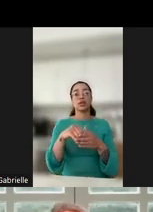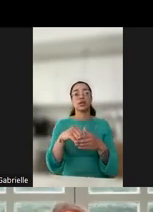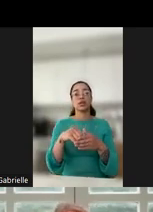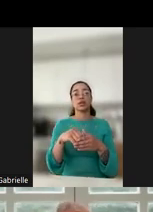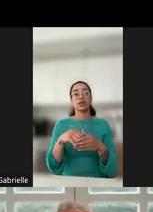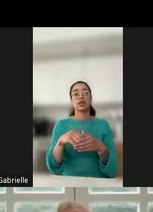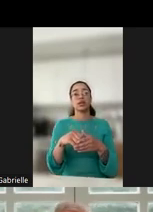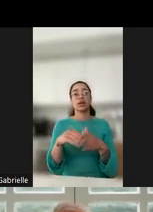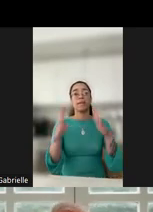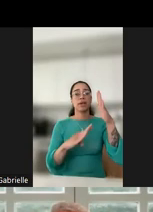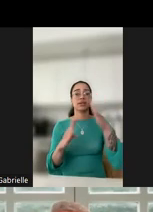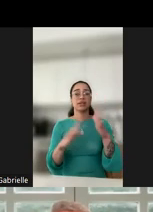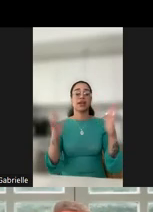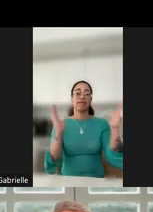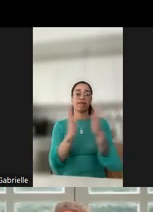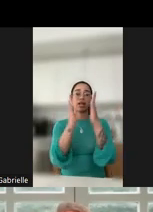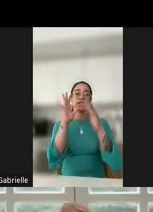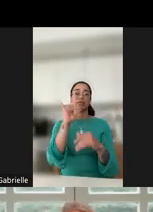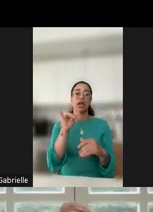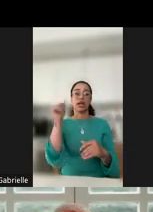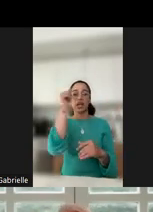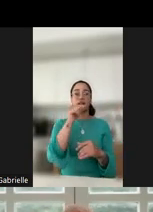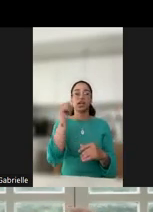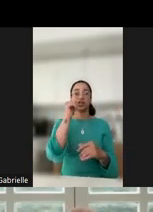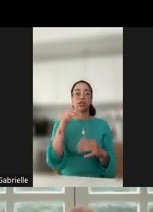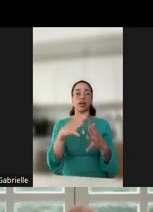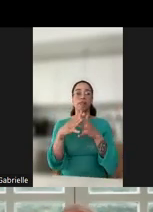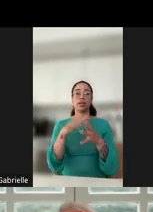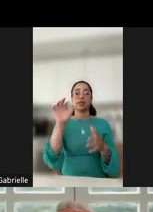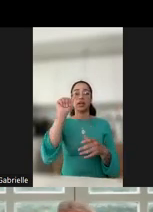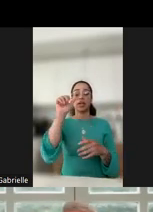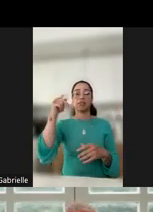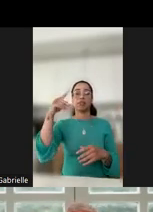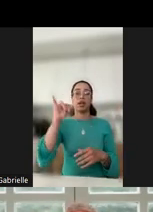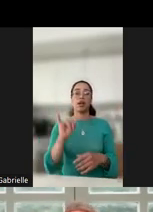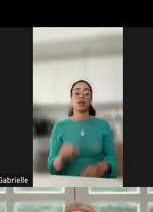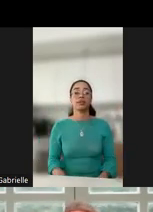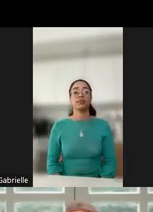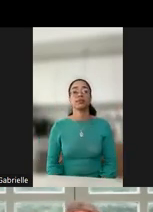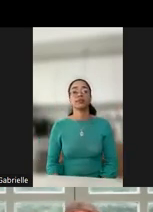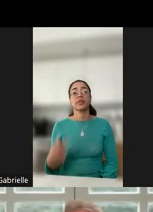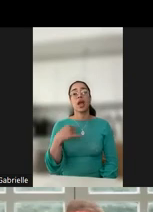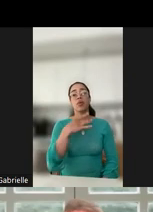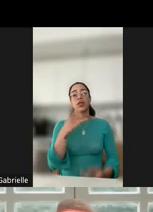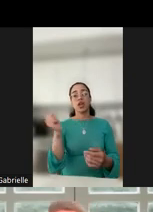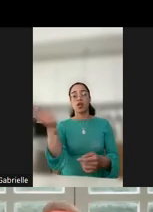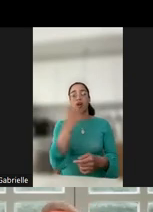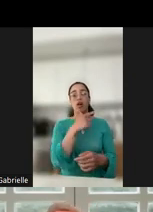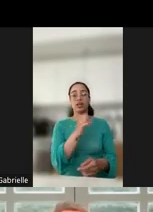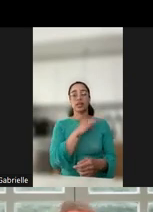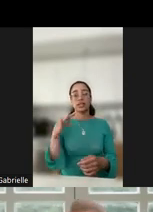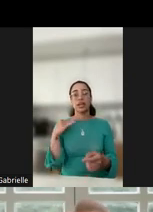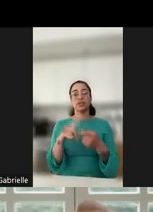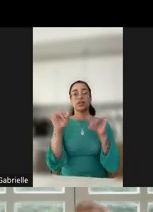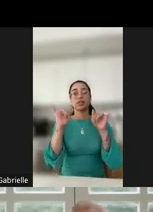by Asian Americans. And I would like the staff to stay on this slide for the next couple of minutes so that we can walk through some of the